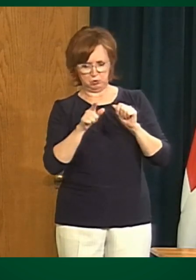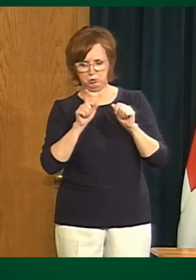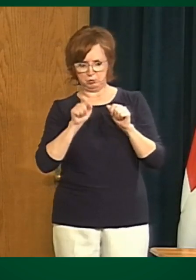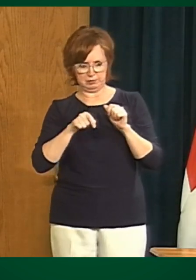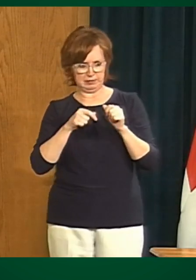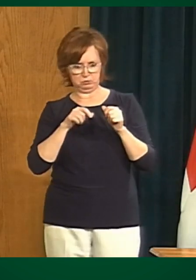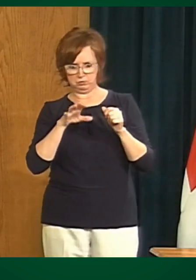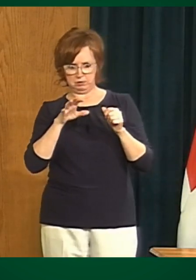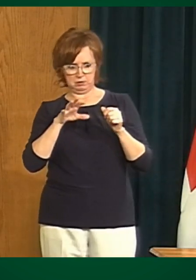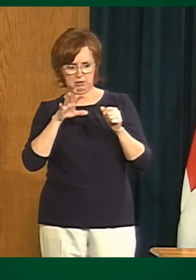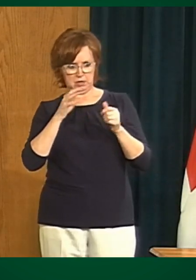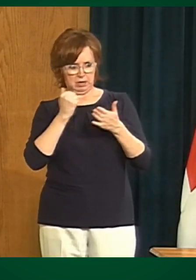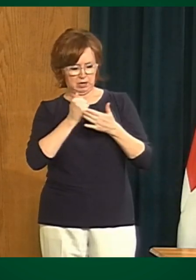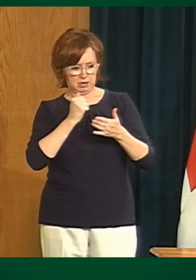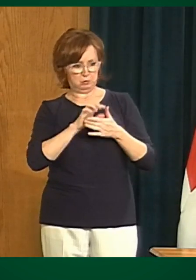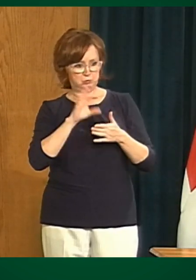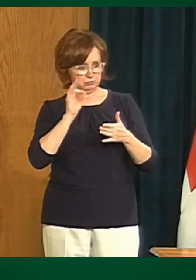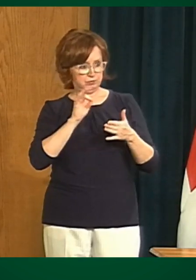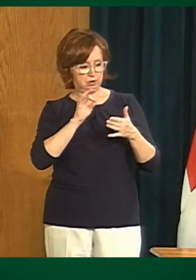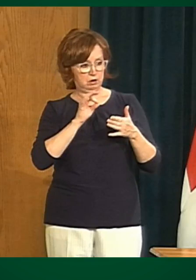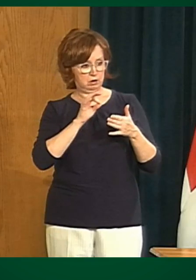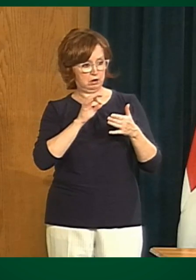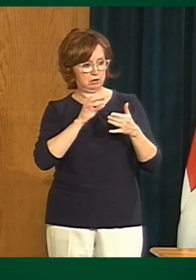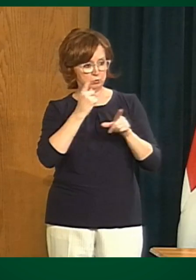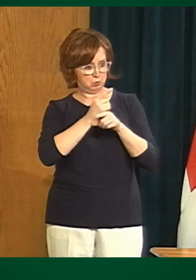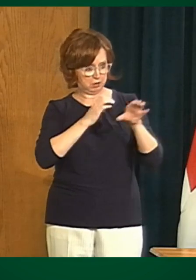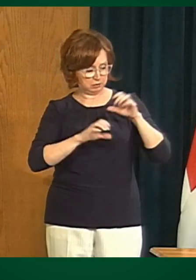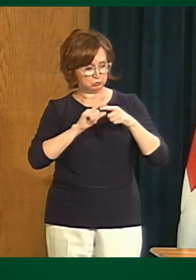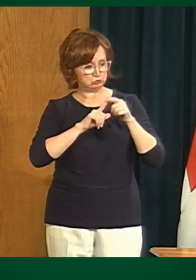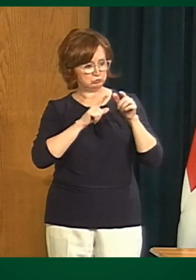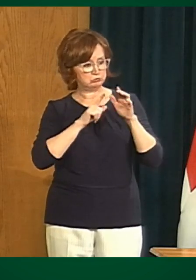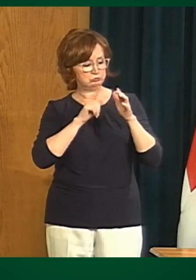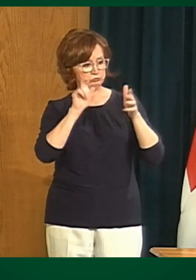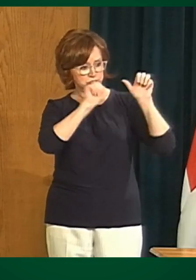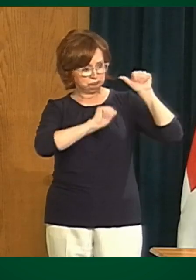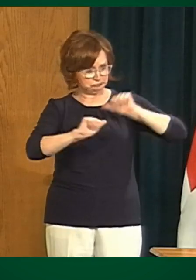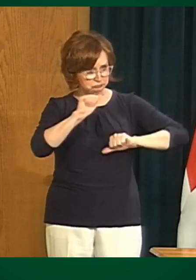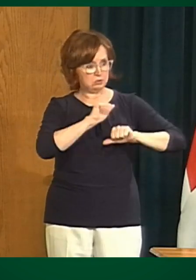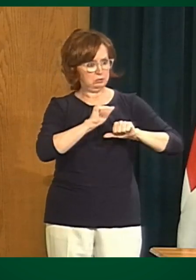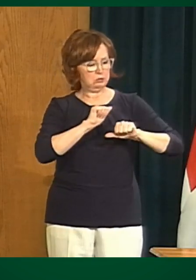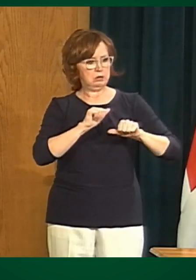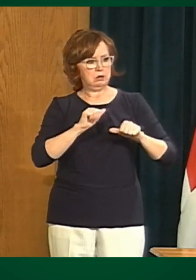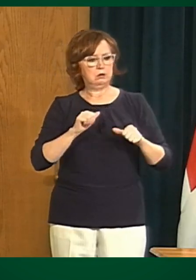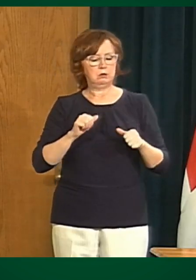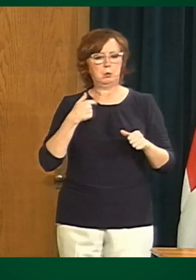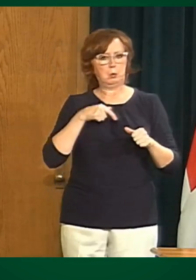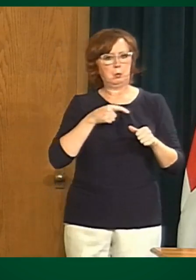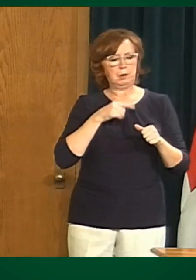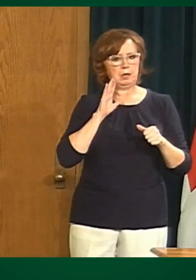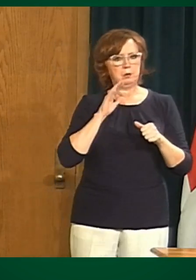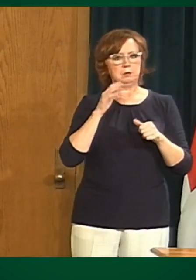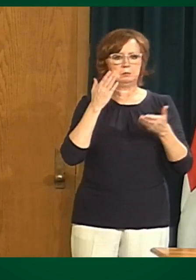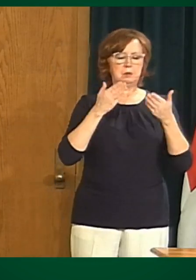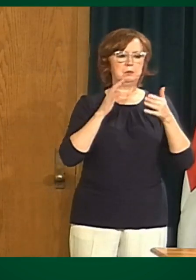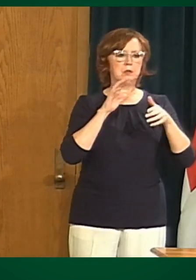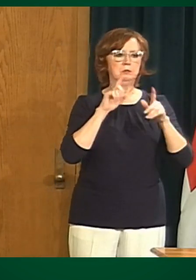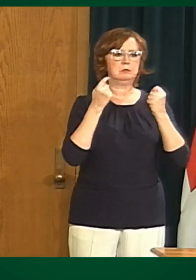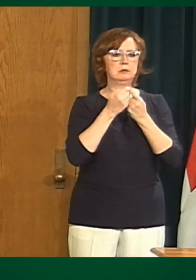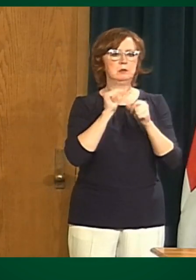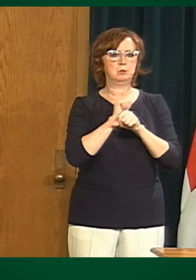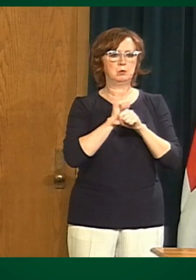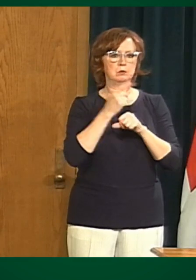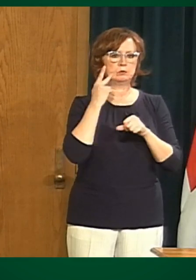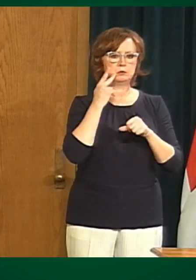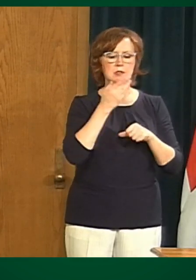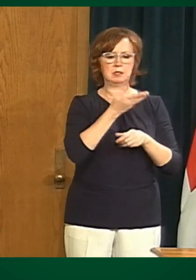have provincially, and we're fortunate to have what we do have, need to be utilized in our healthcare systems. We'll take our